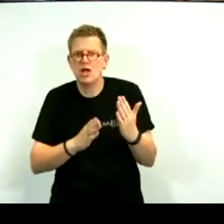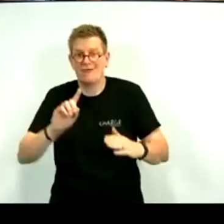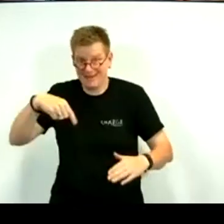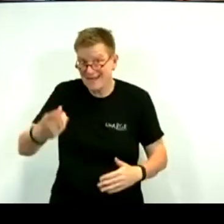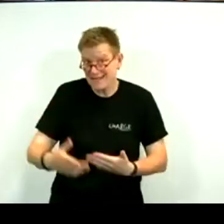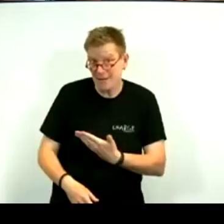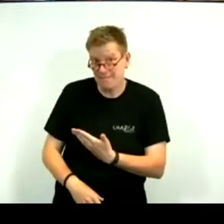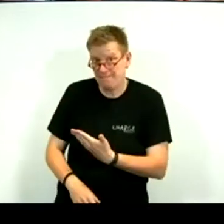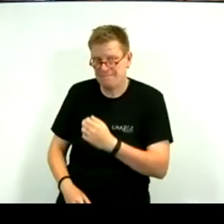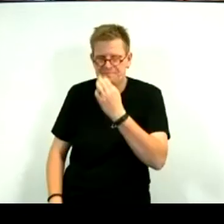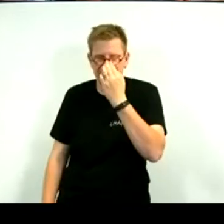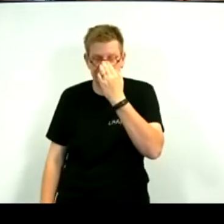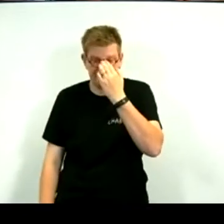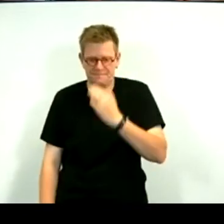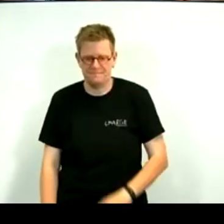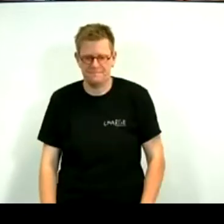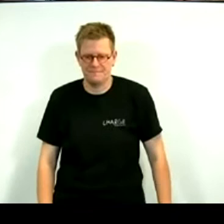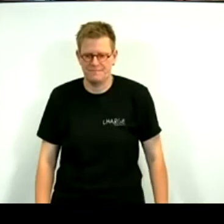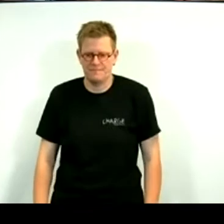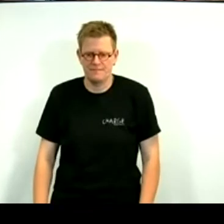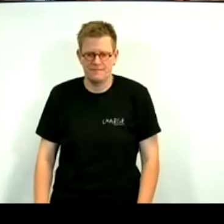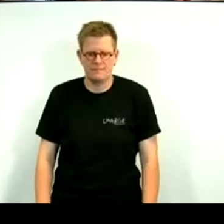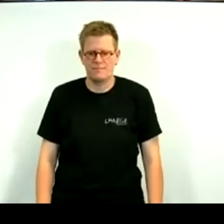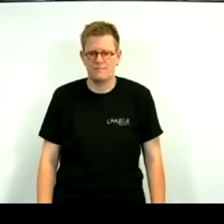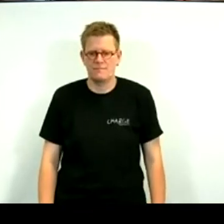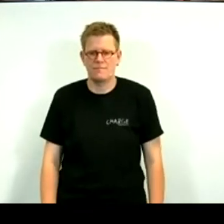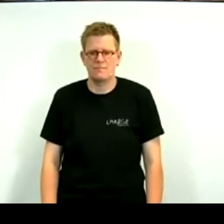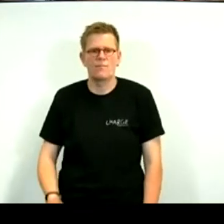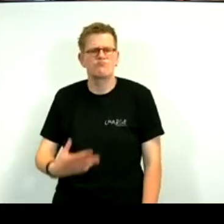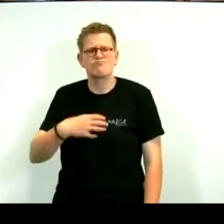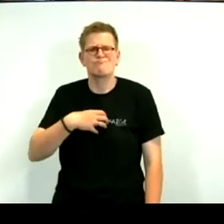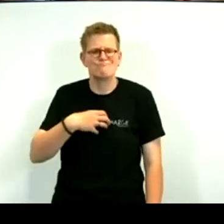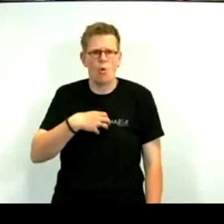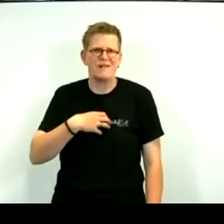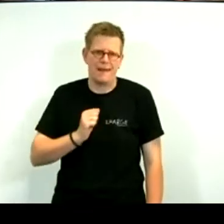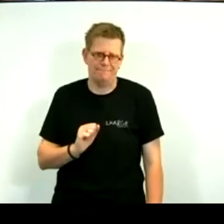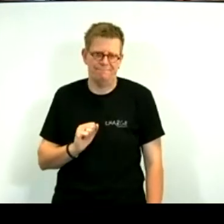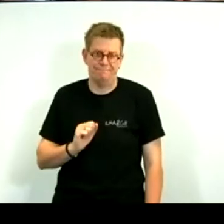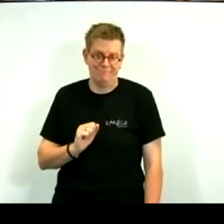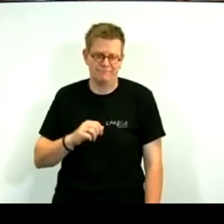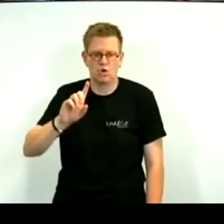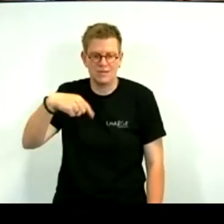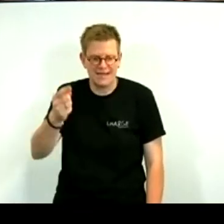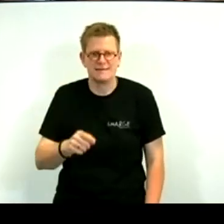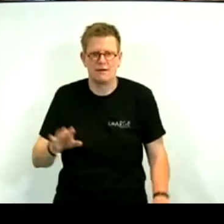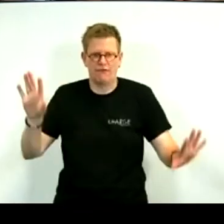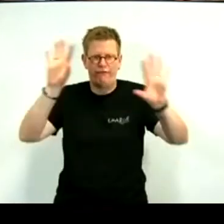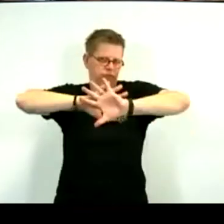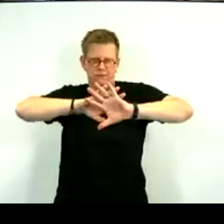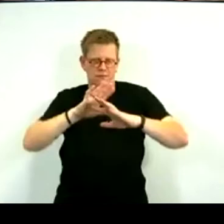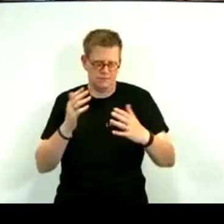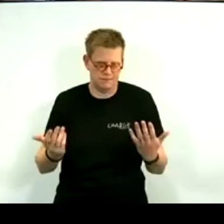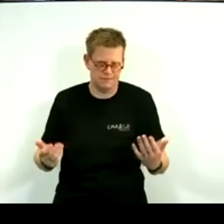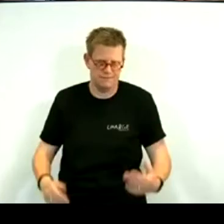shows a problem with visual acuity, and the next picture shows a much more severe problem with